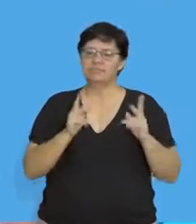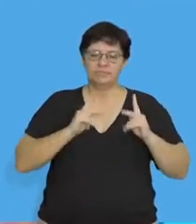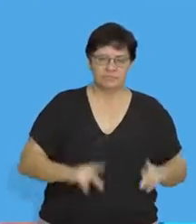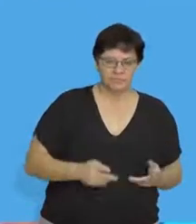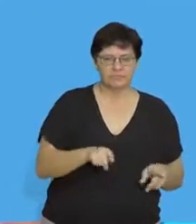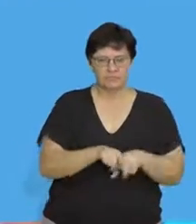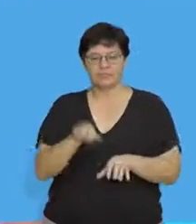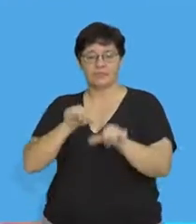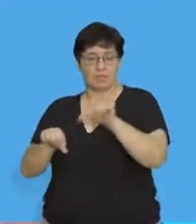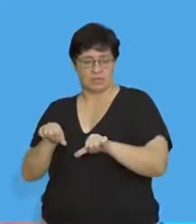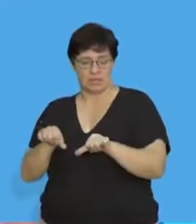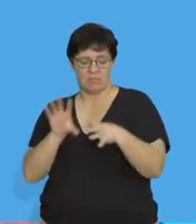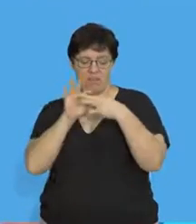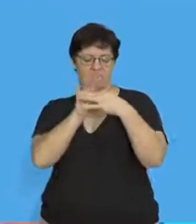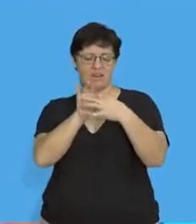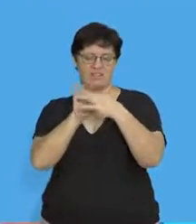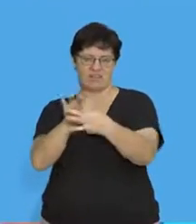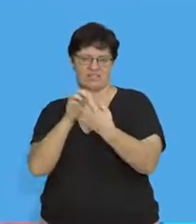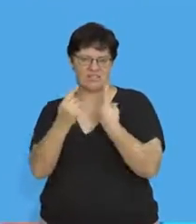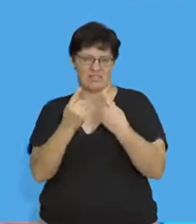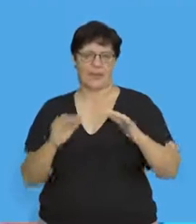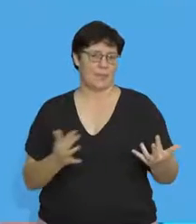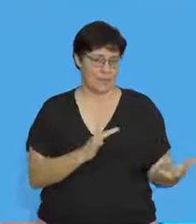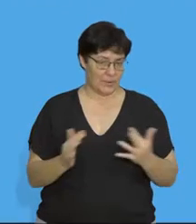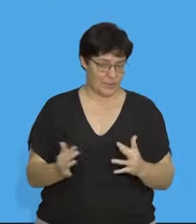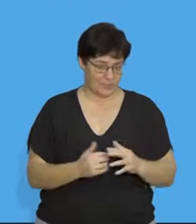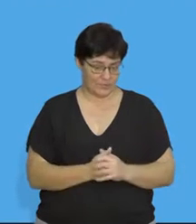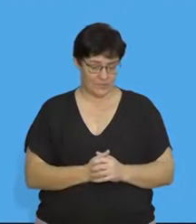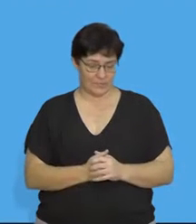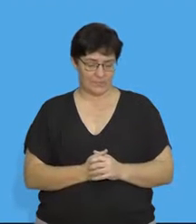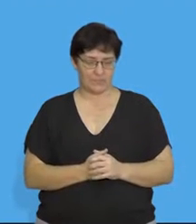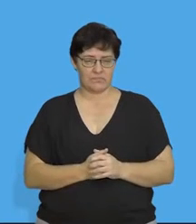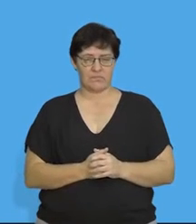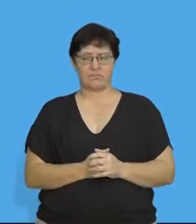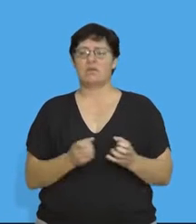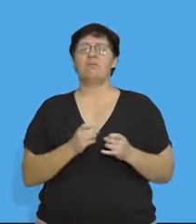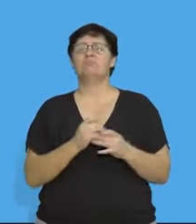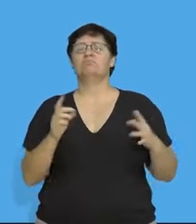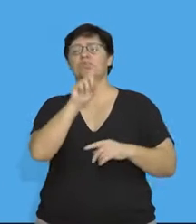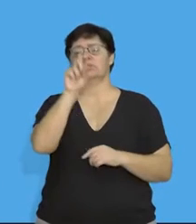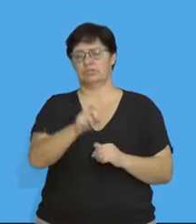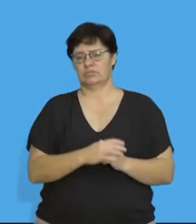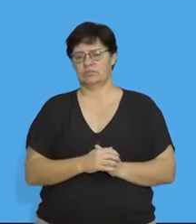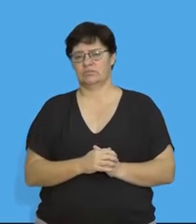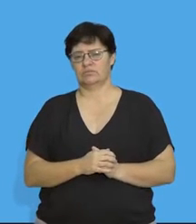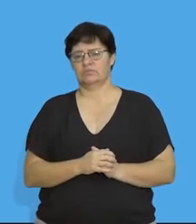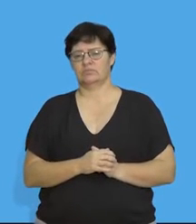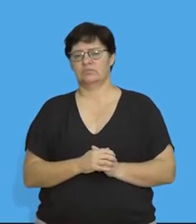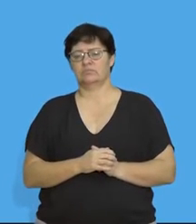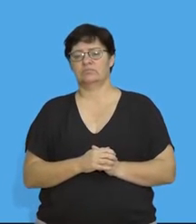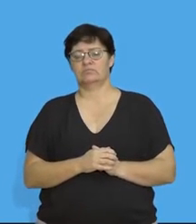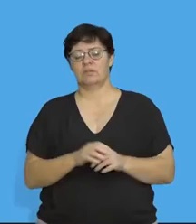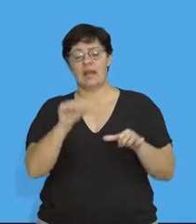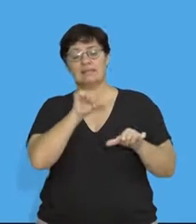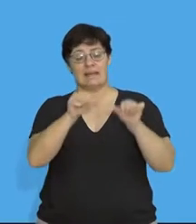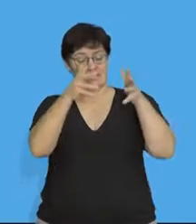and chemistry relate to each other. So let's start with a question. And the question we're going to say is, how do scientists